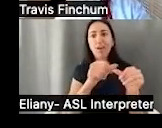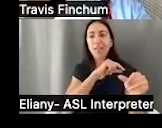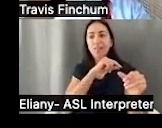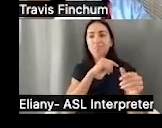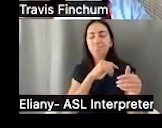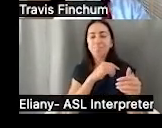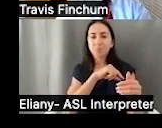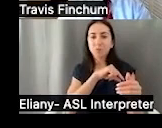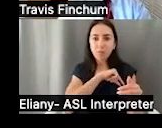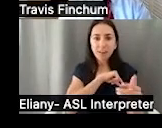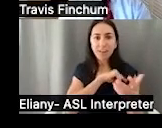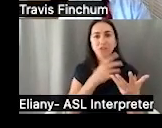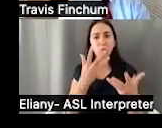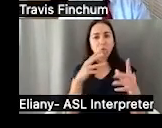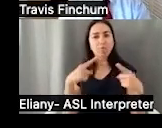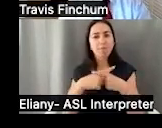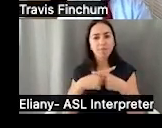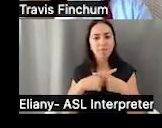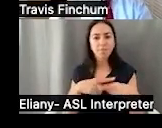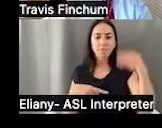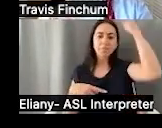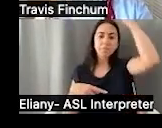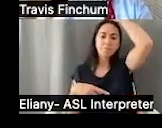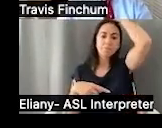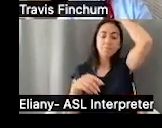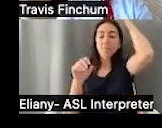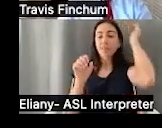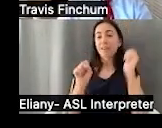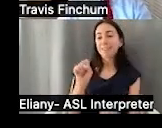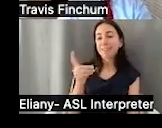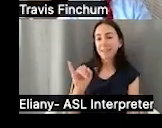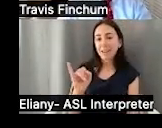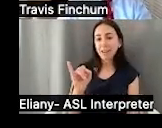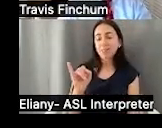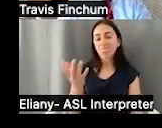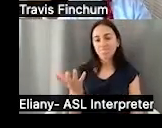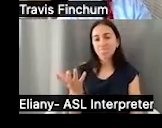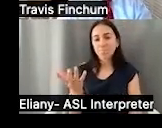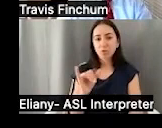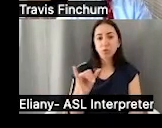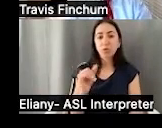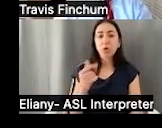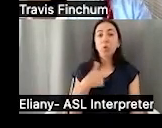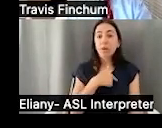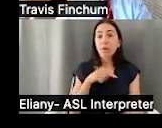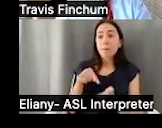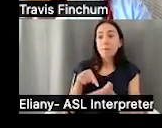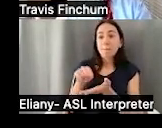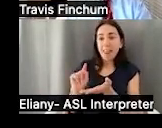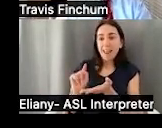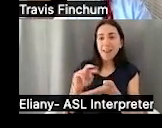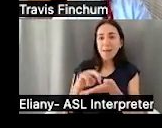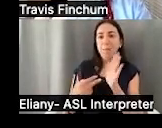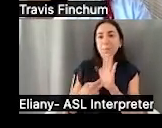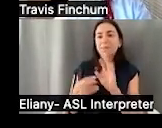the disability benefit, the SSDI, but because we've paid for this benefit, there's no resource